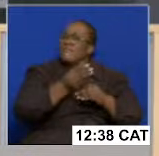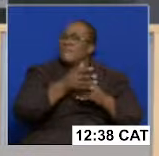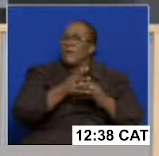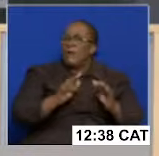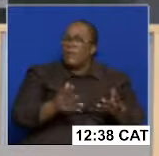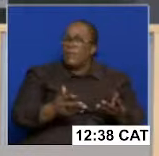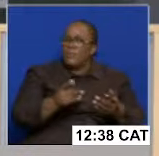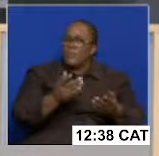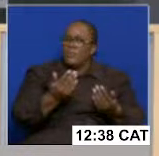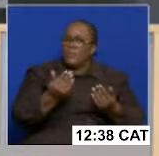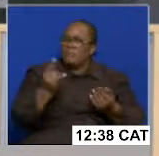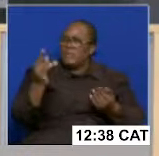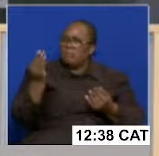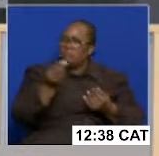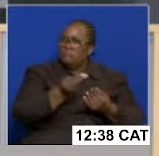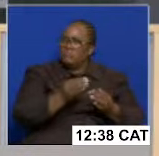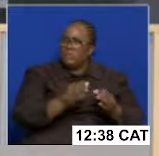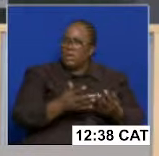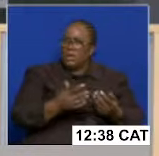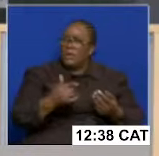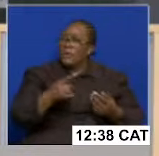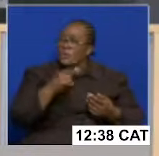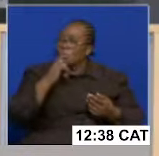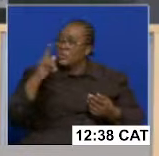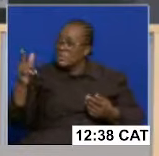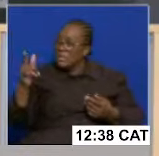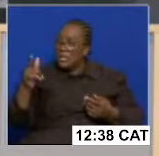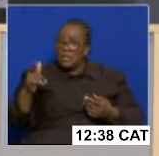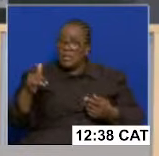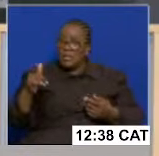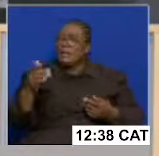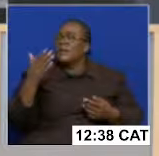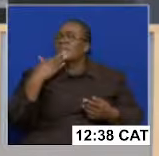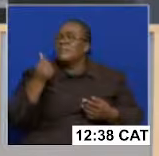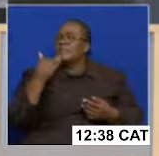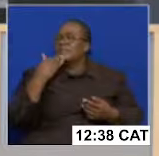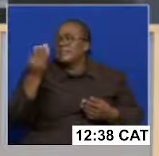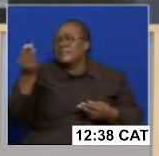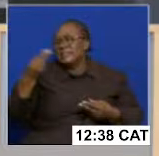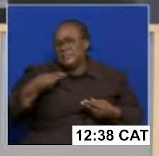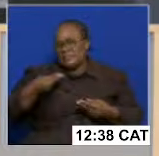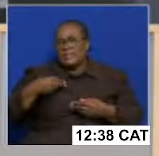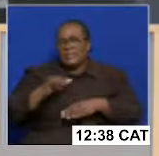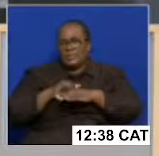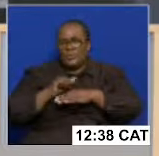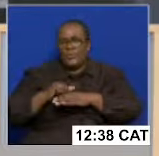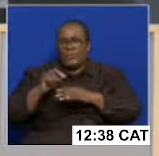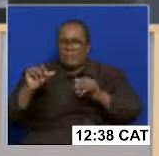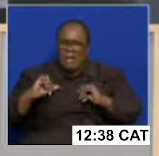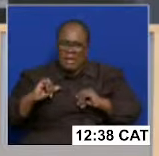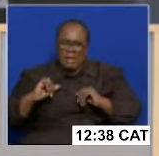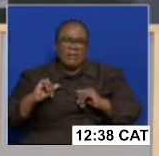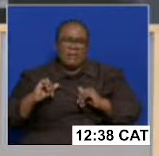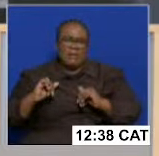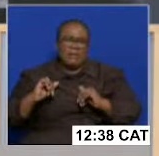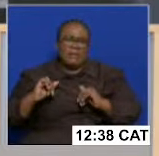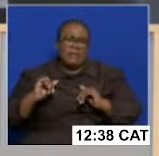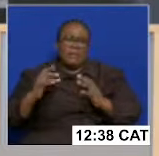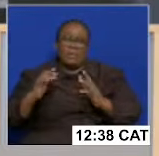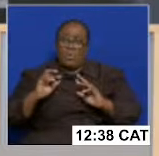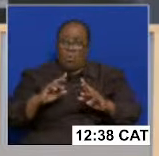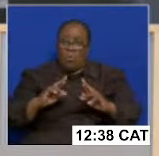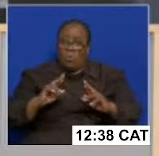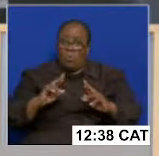Were you just going to say, "Oh, please give us the stones back," and with the hope that he would give them to you?